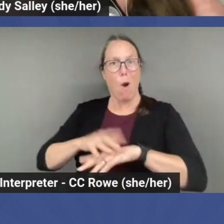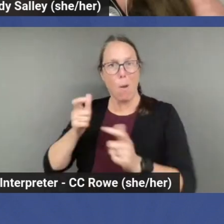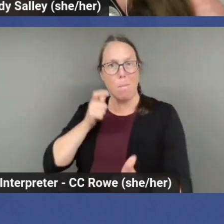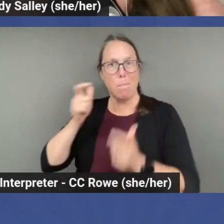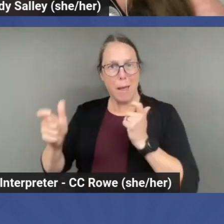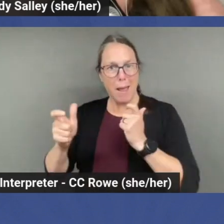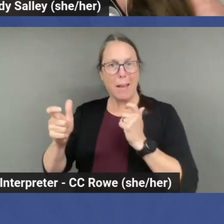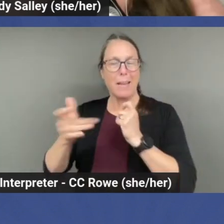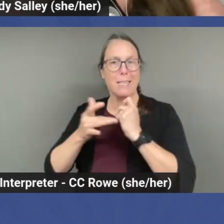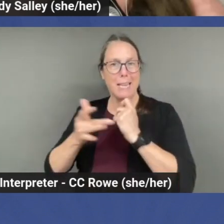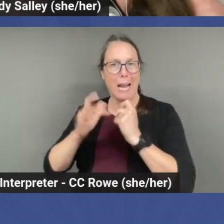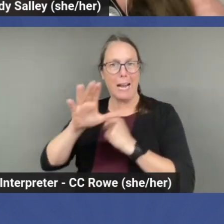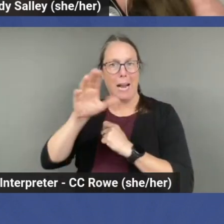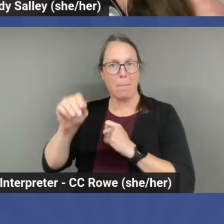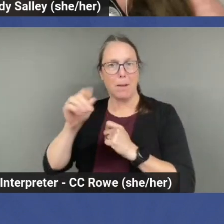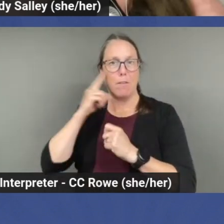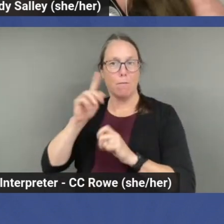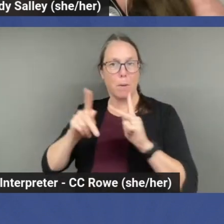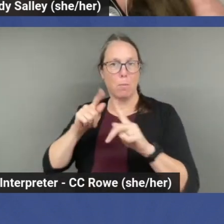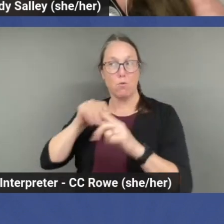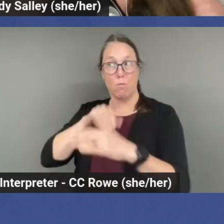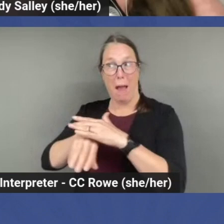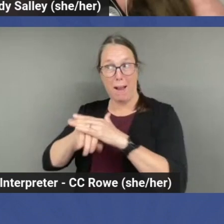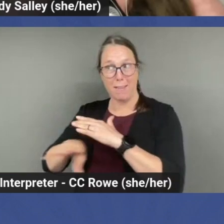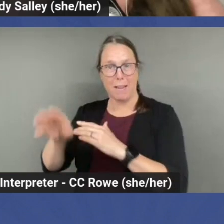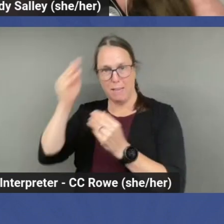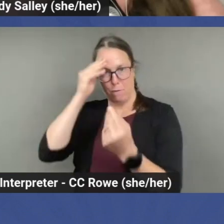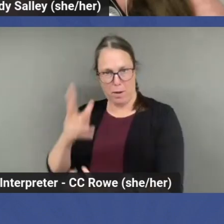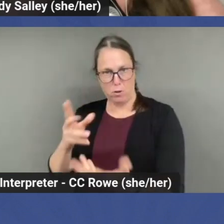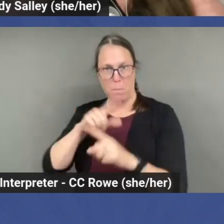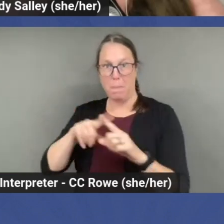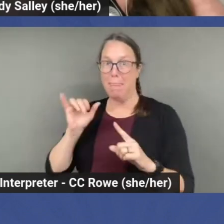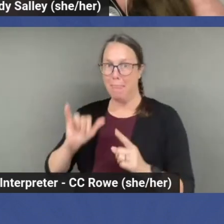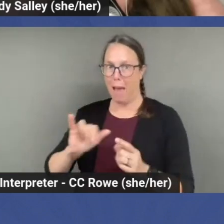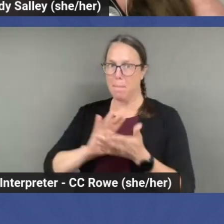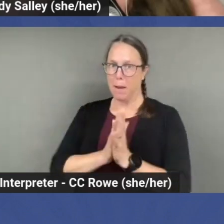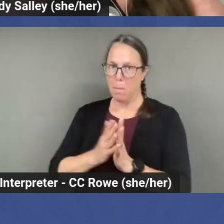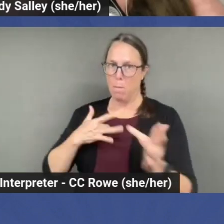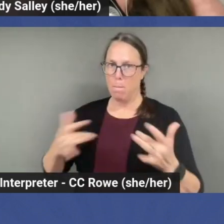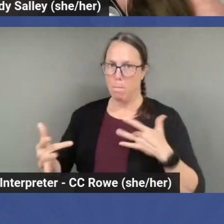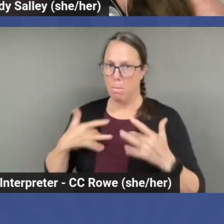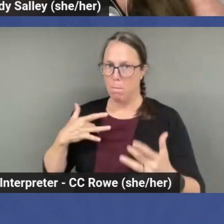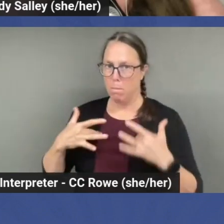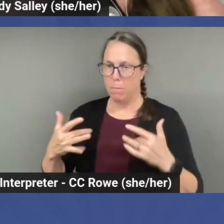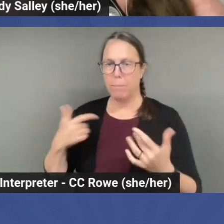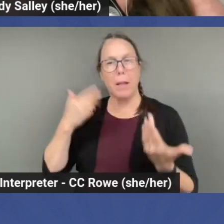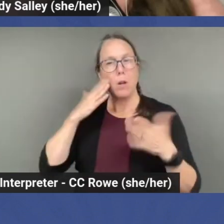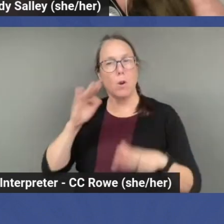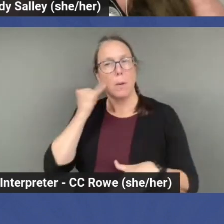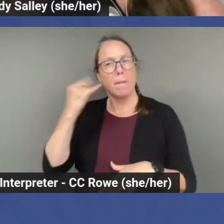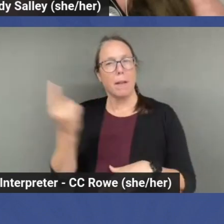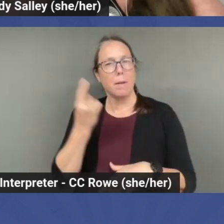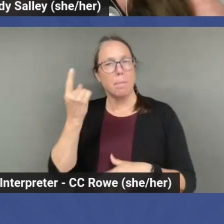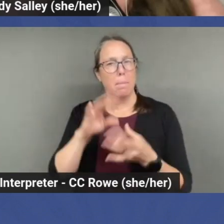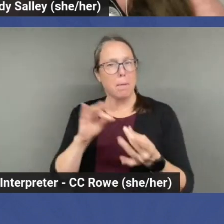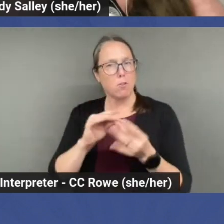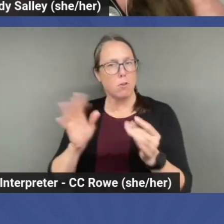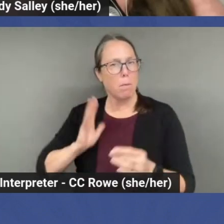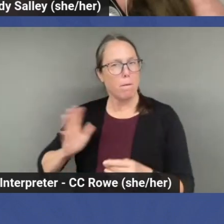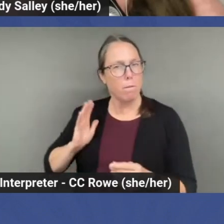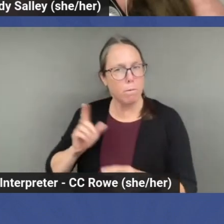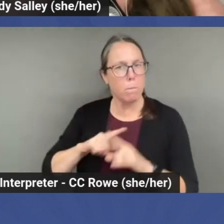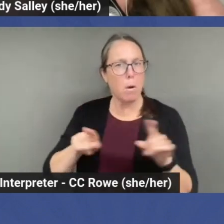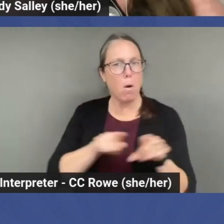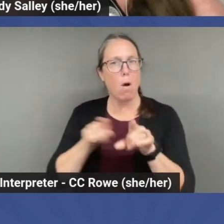to access information. And I think that's kind of worried. And I'm not sure if it was mentioned before, but also